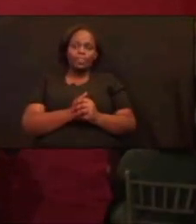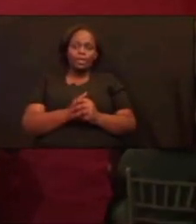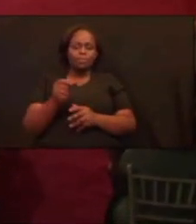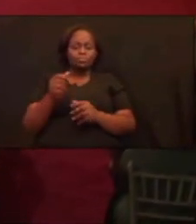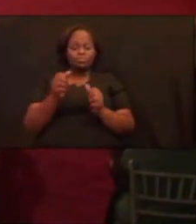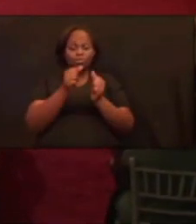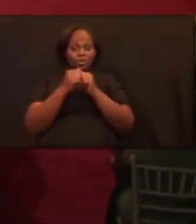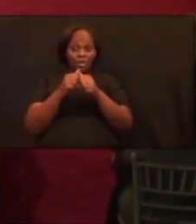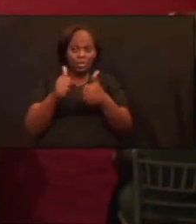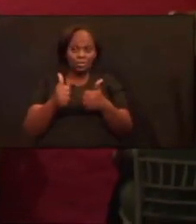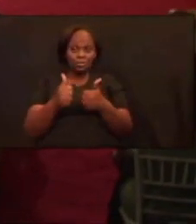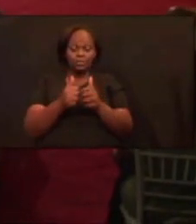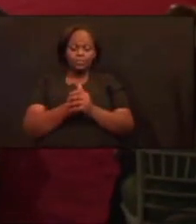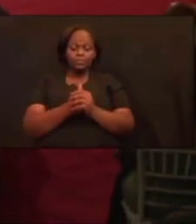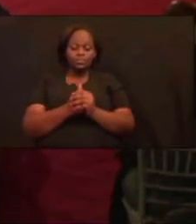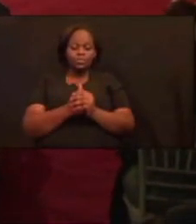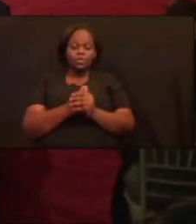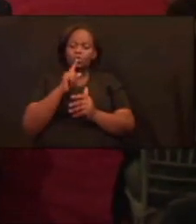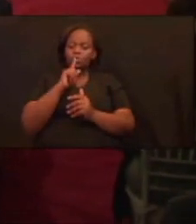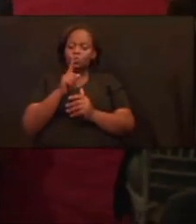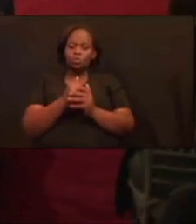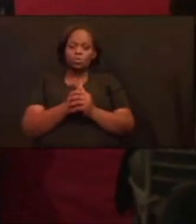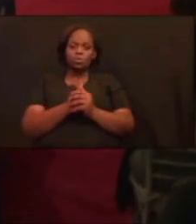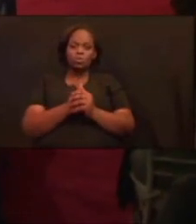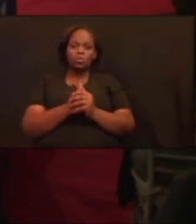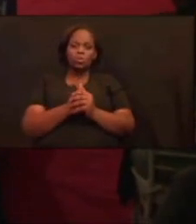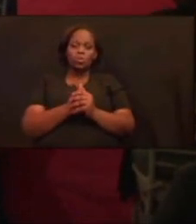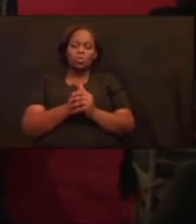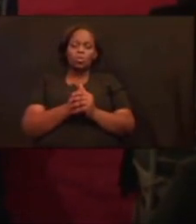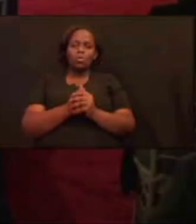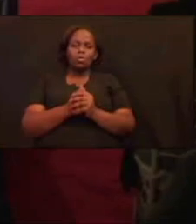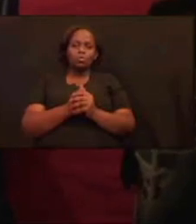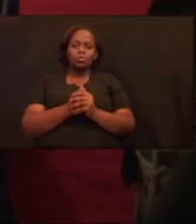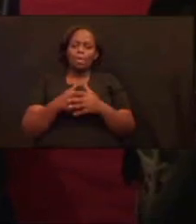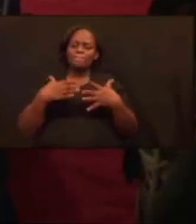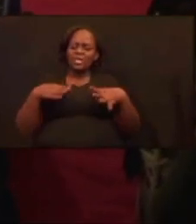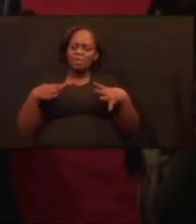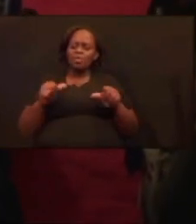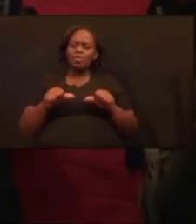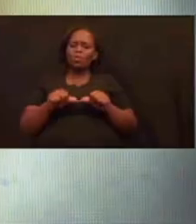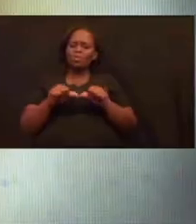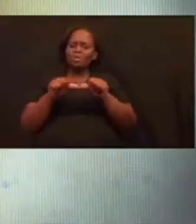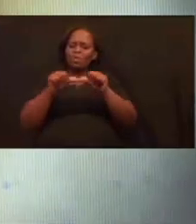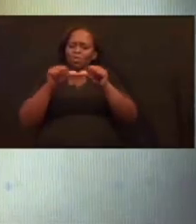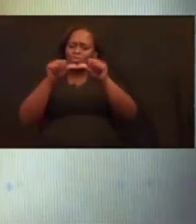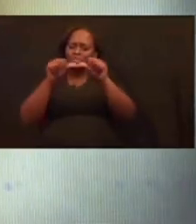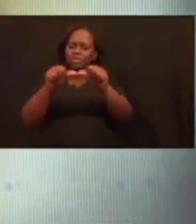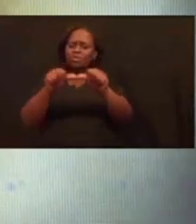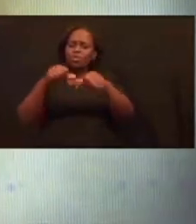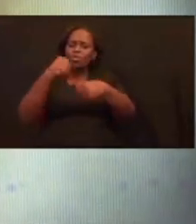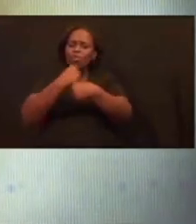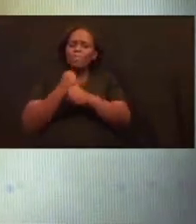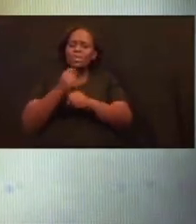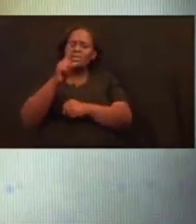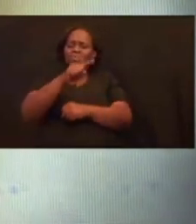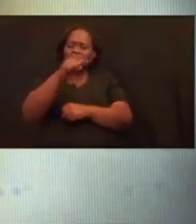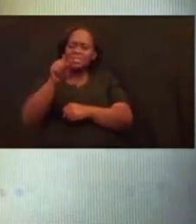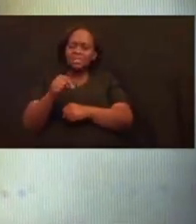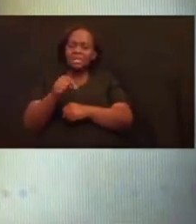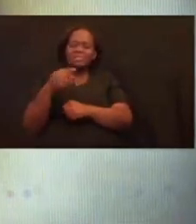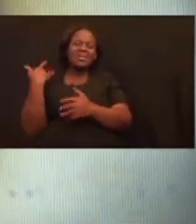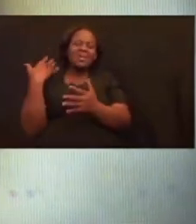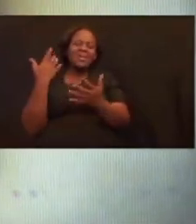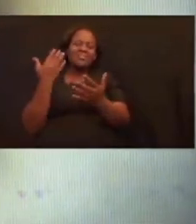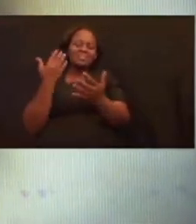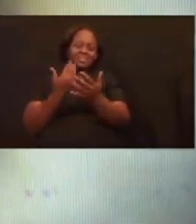together? So, our people will continue to make a lot of mistakes in the prophetic, for instance, until there are